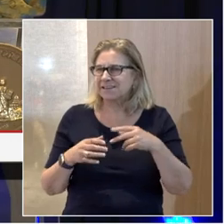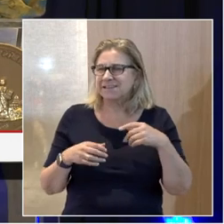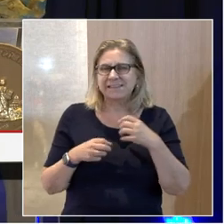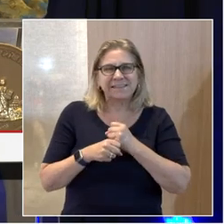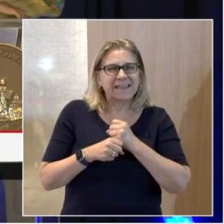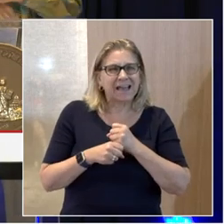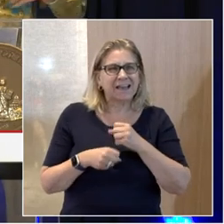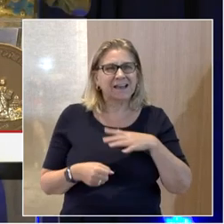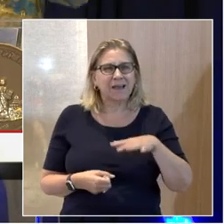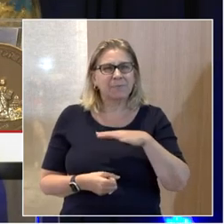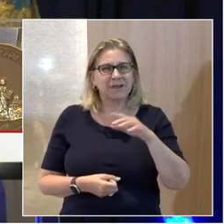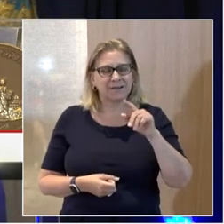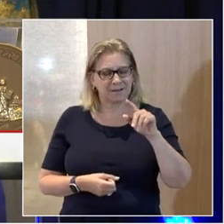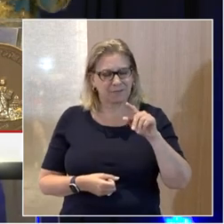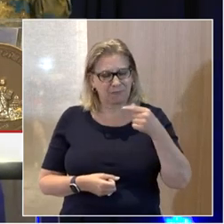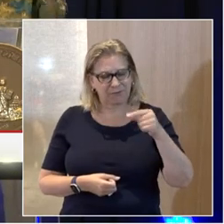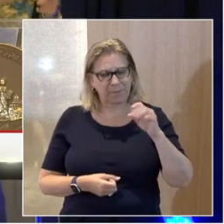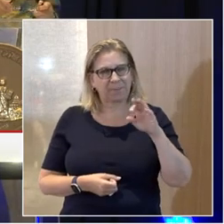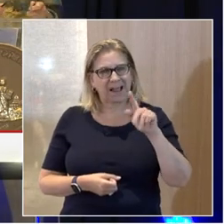a neighborhood, but